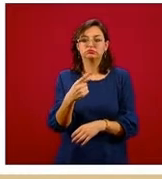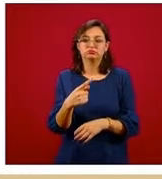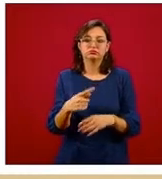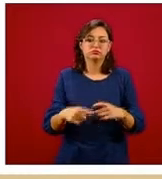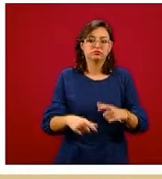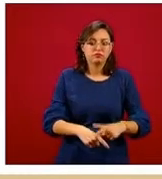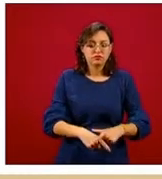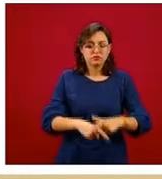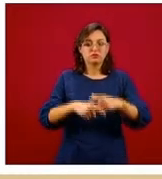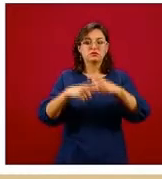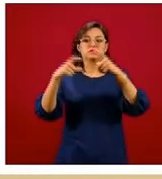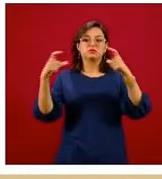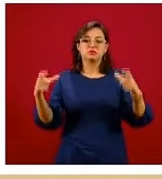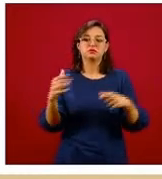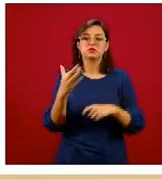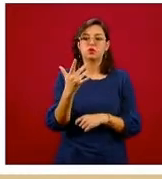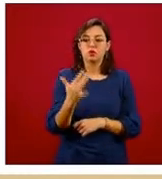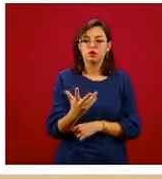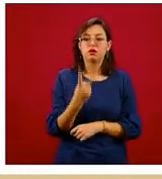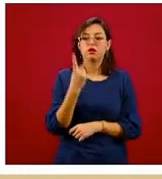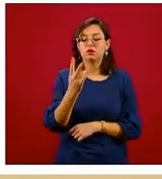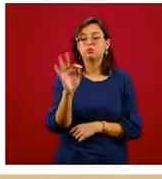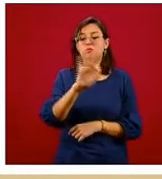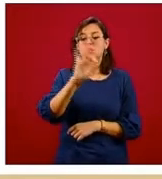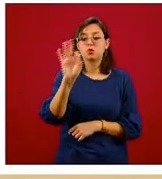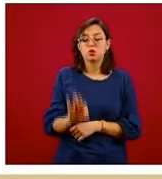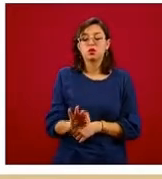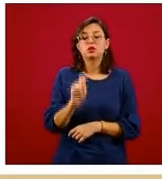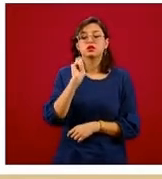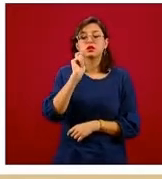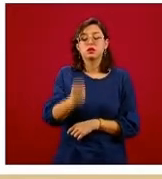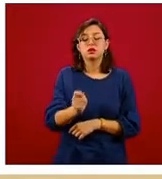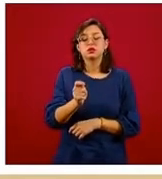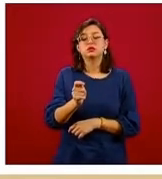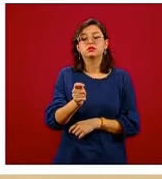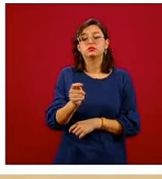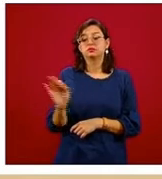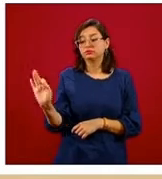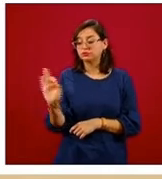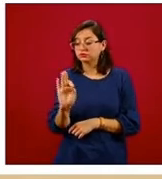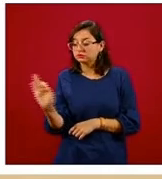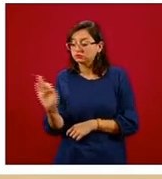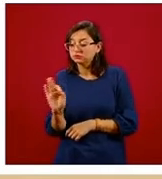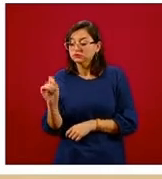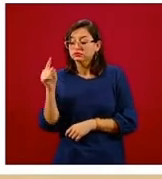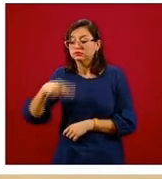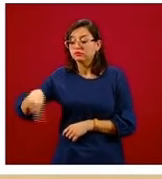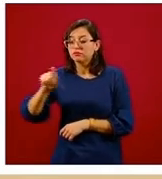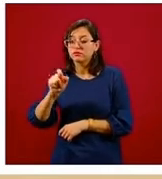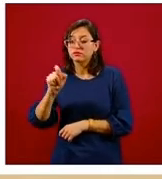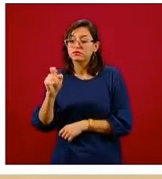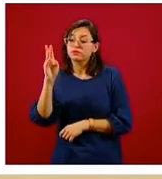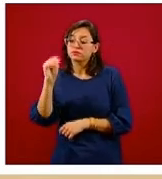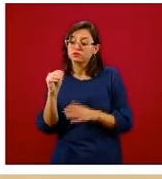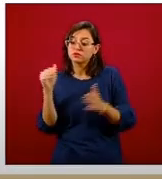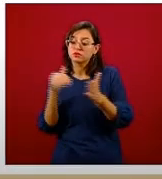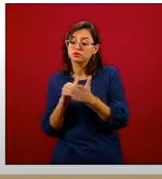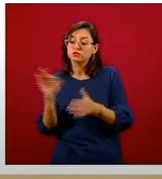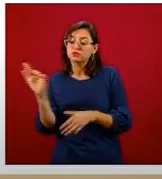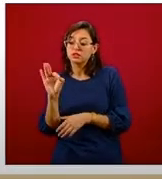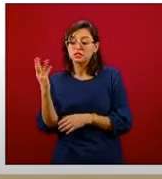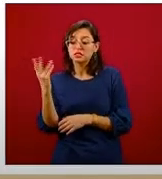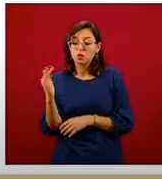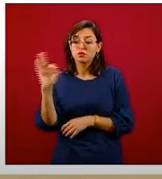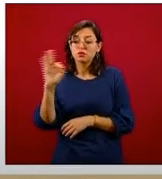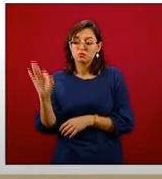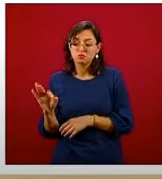ascending trend. And in this case, we can also supplement that 52%, that is to say more than the half of these